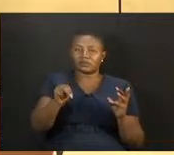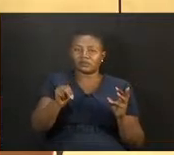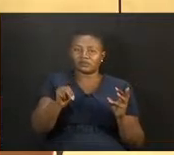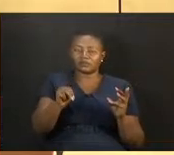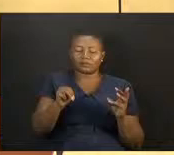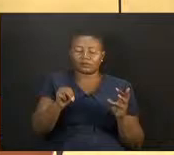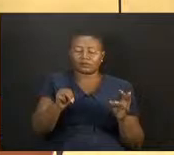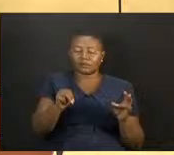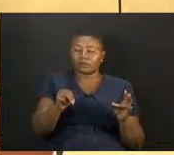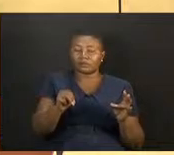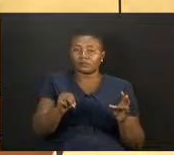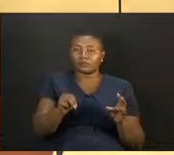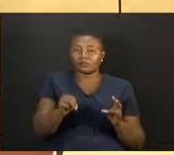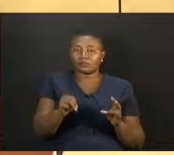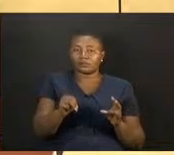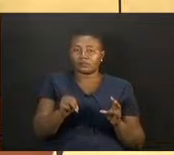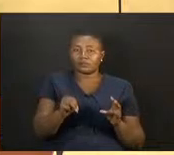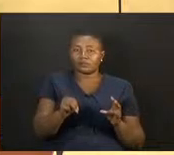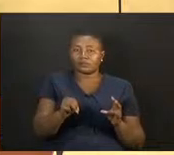SVII,